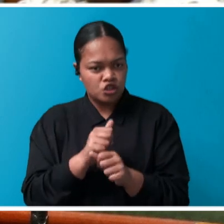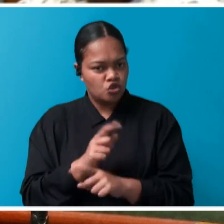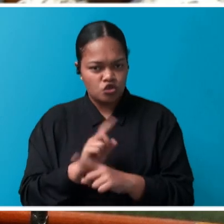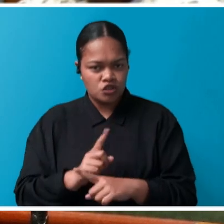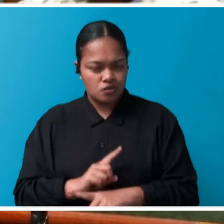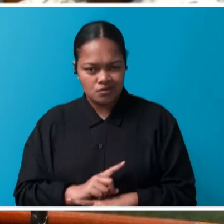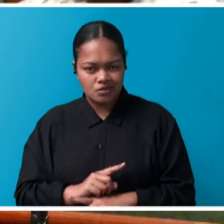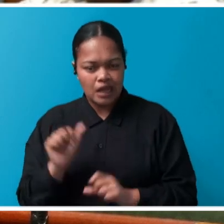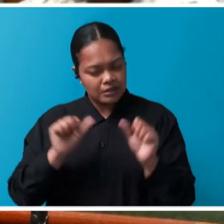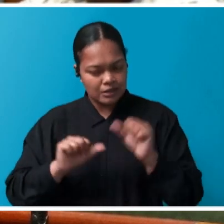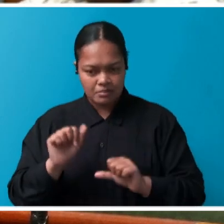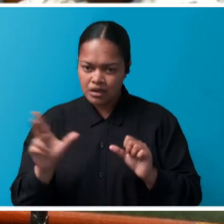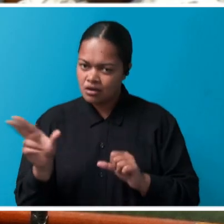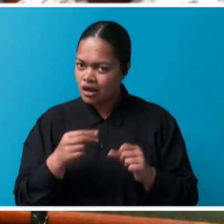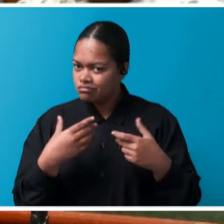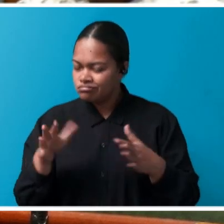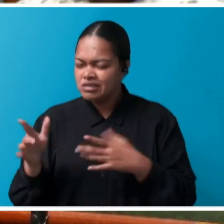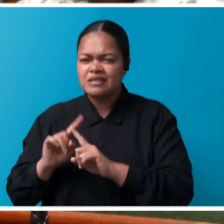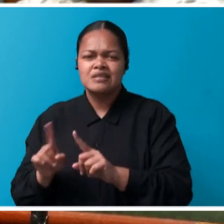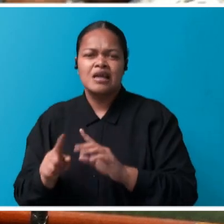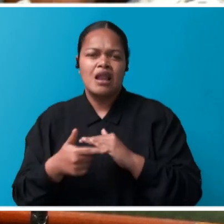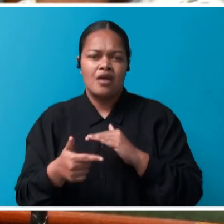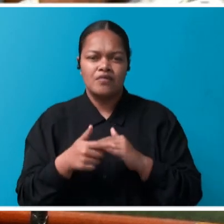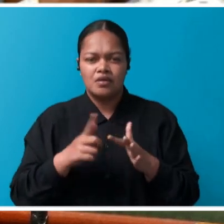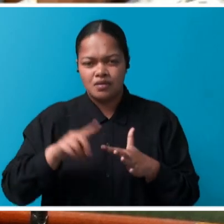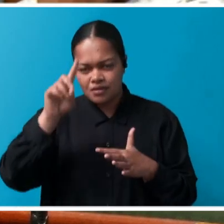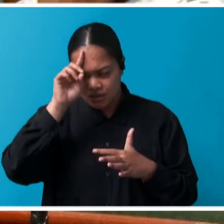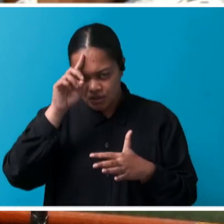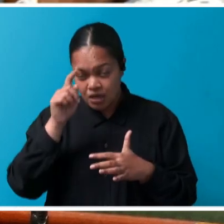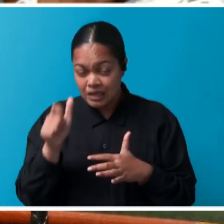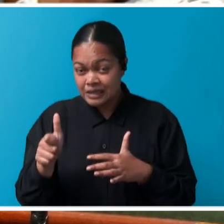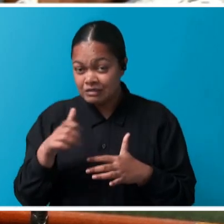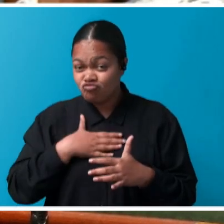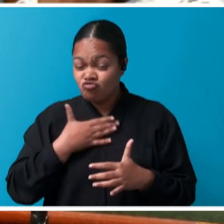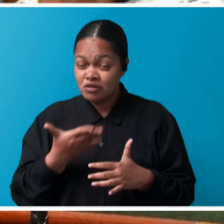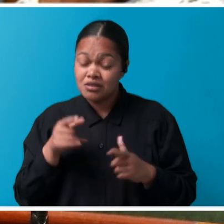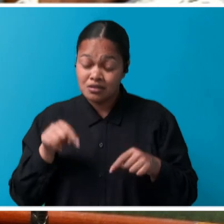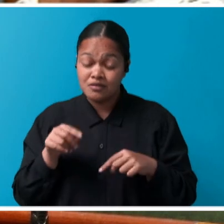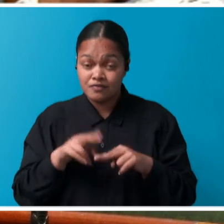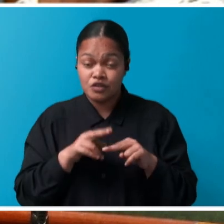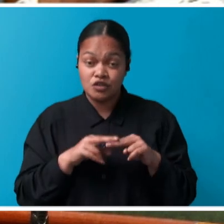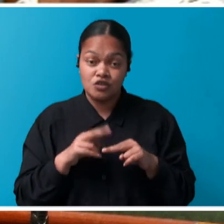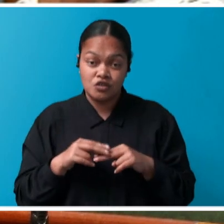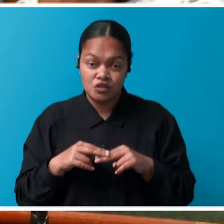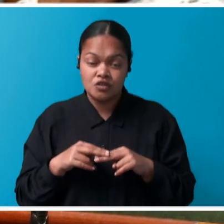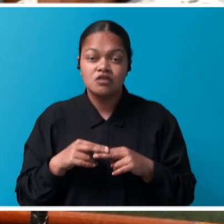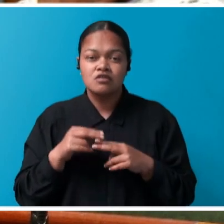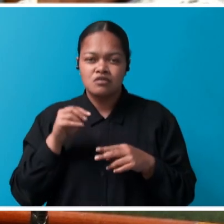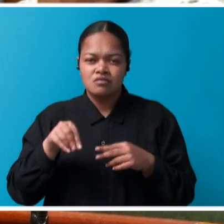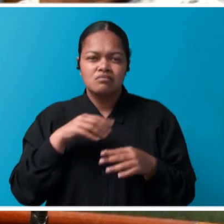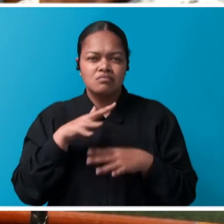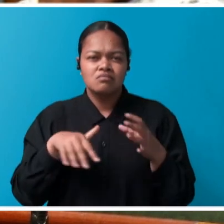various levels of education. Early interest in the curriculum renewal in Fiji was associated